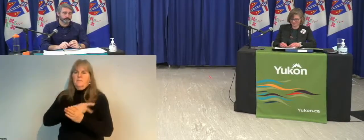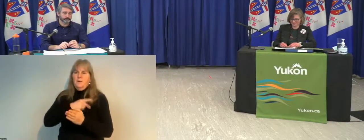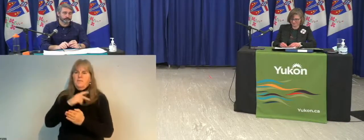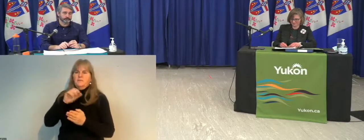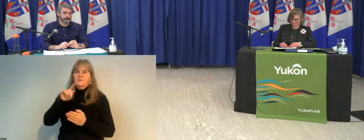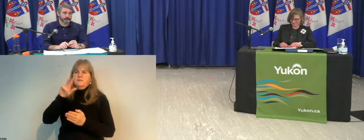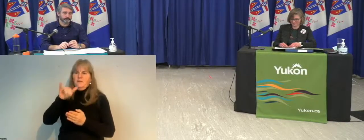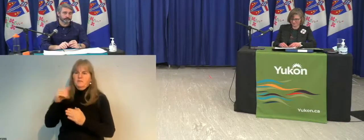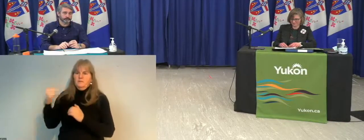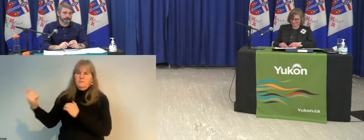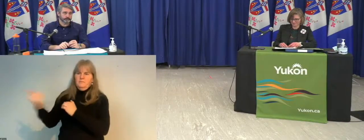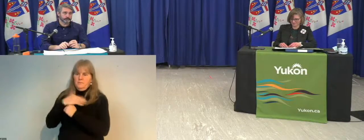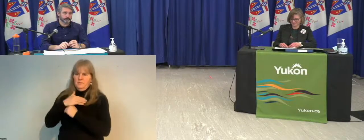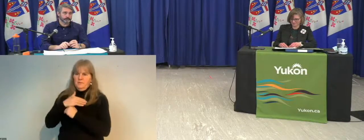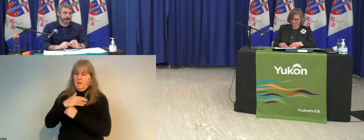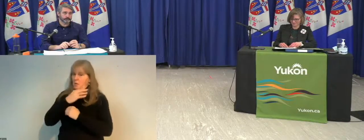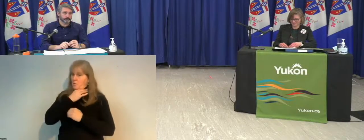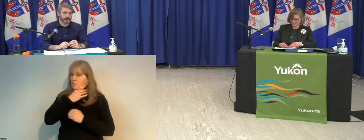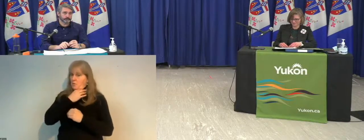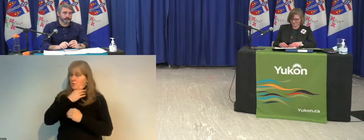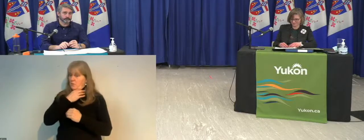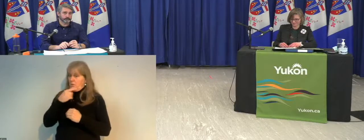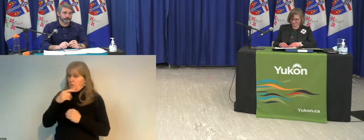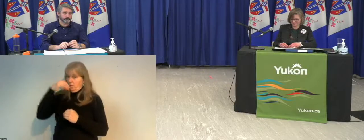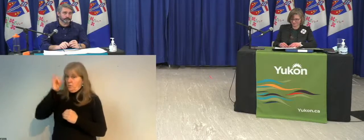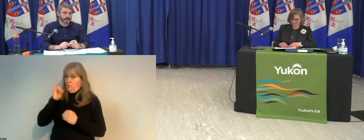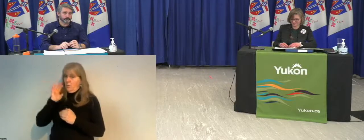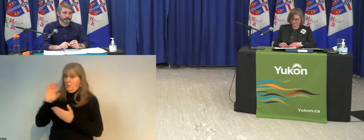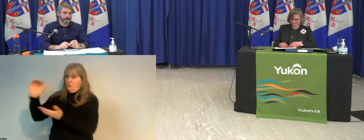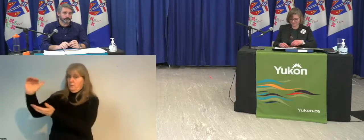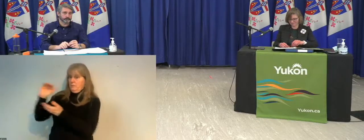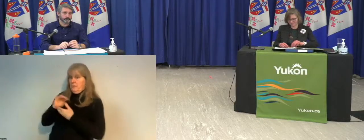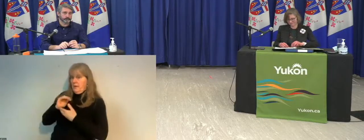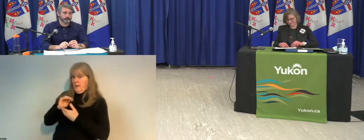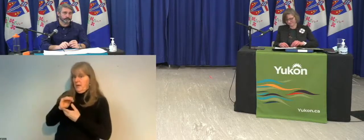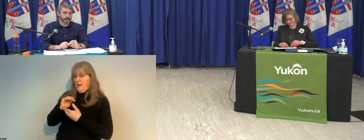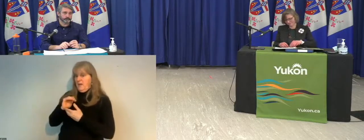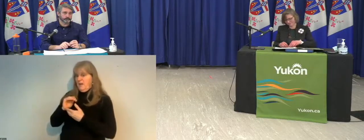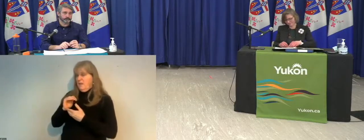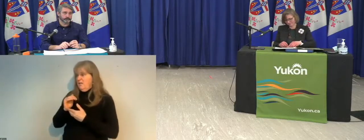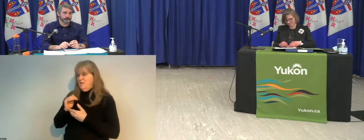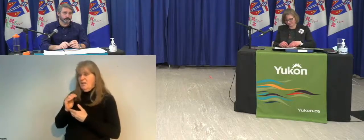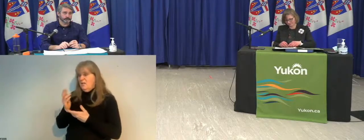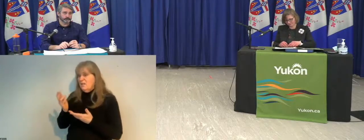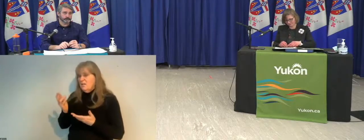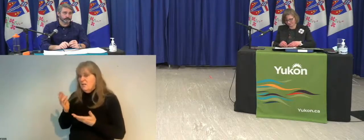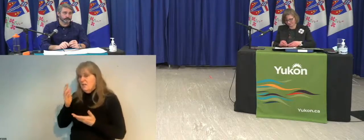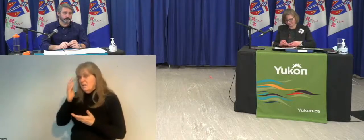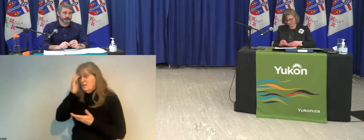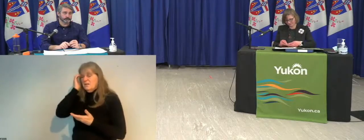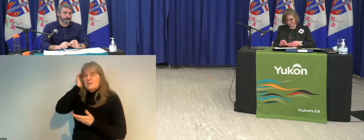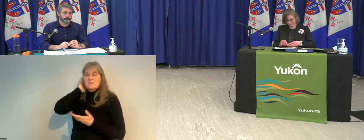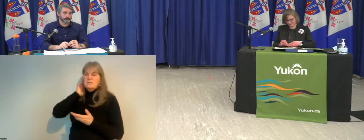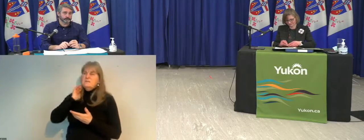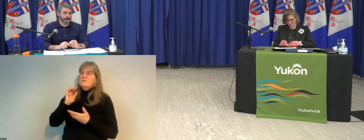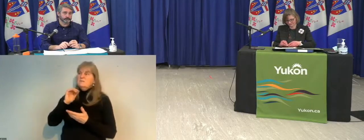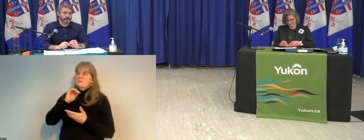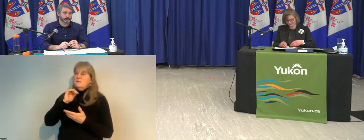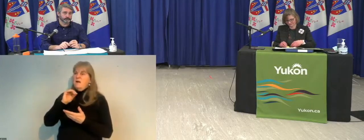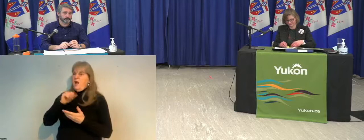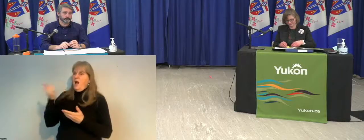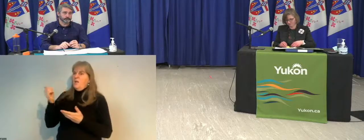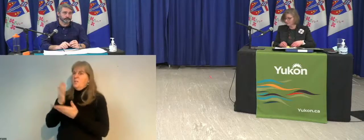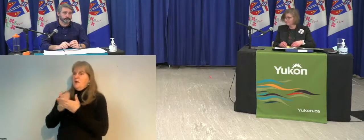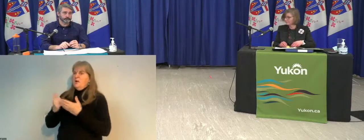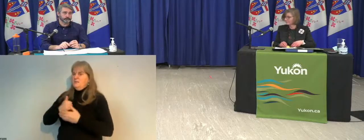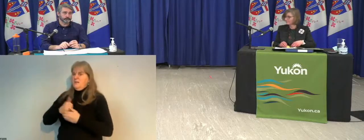curious to know how many the Yukon is getting, or if we're getting any, seeing as we're not distributing them as widely as other jurisdictions around